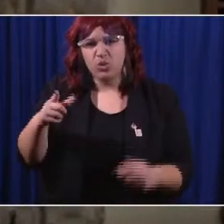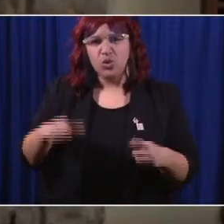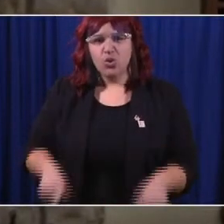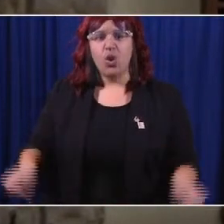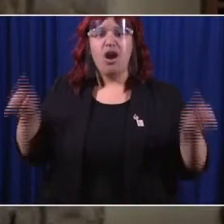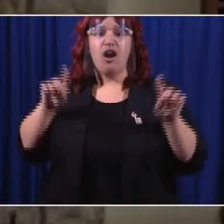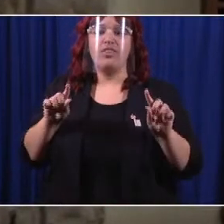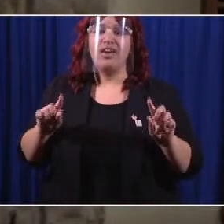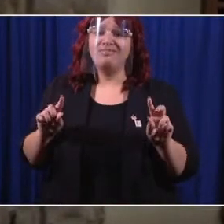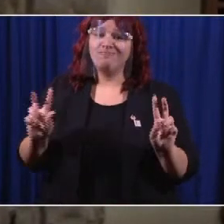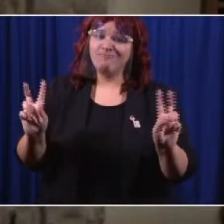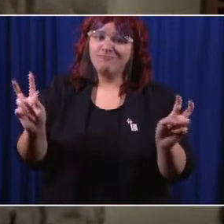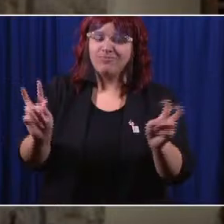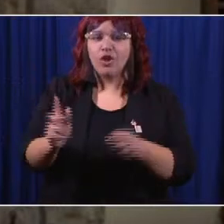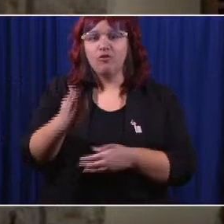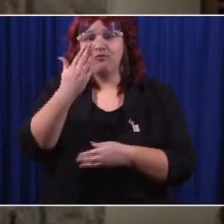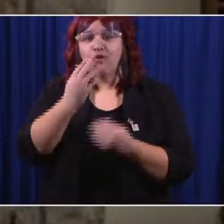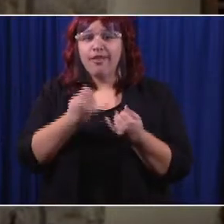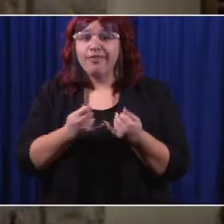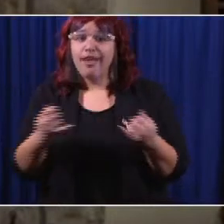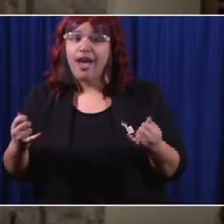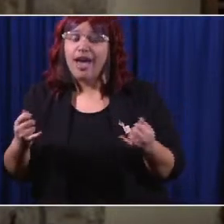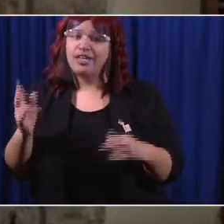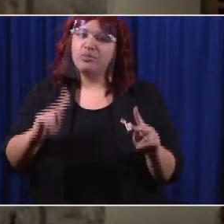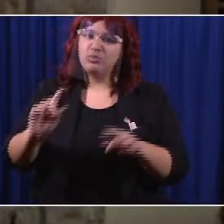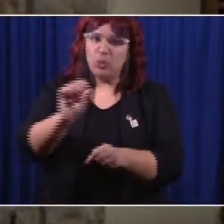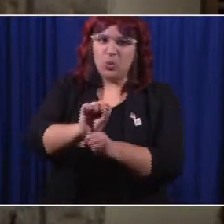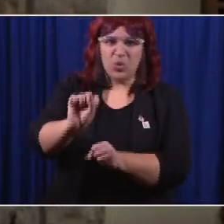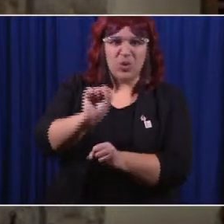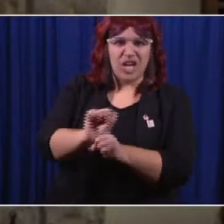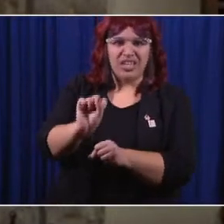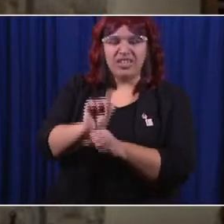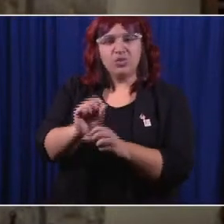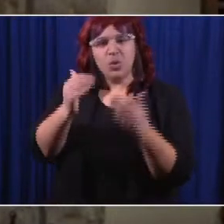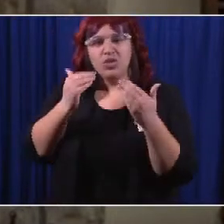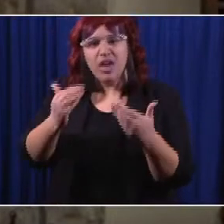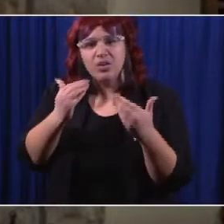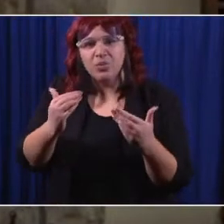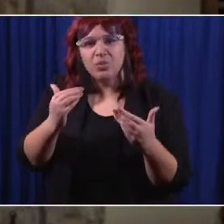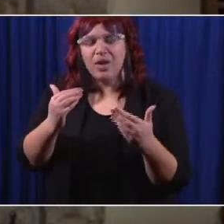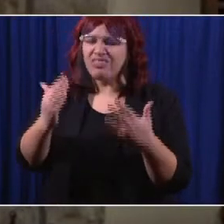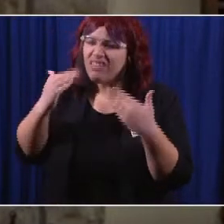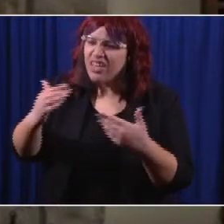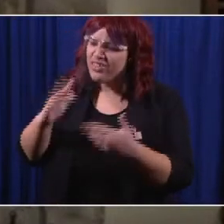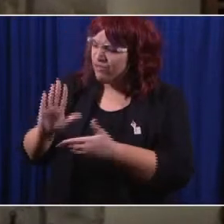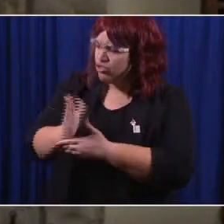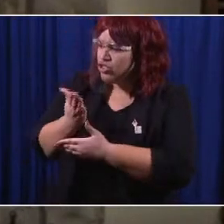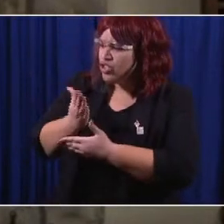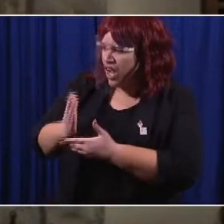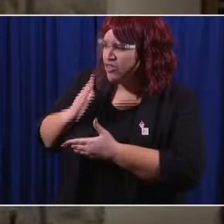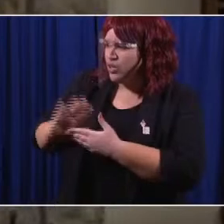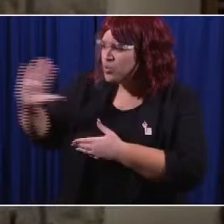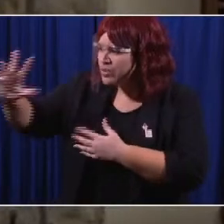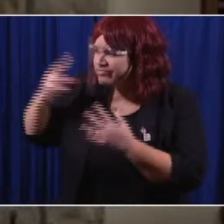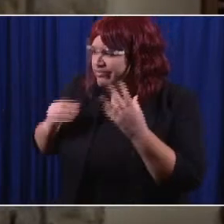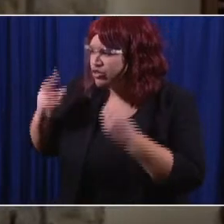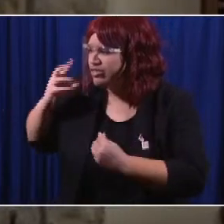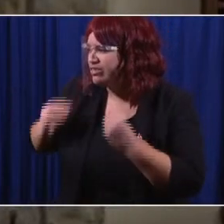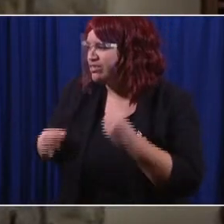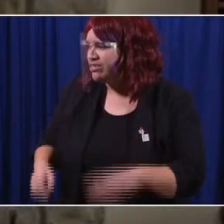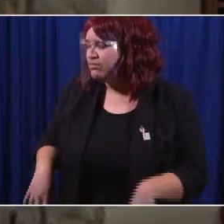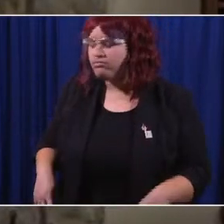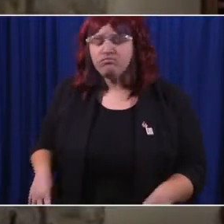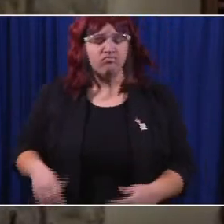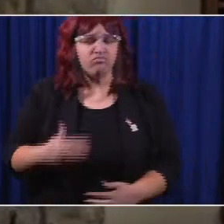And so thank you for doing that. Thank you very much. Very much. Thanks for sharing what you're seeing every single